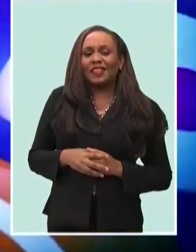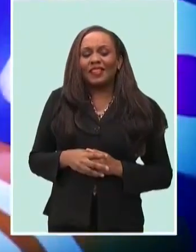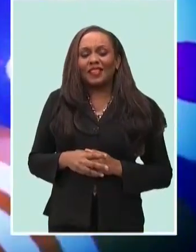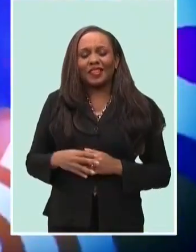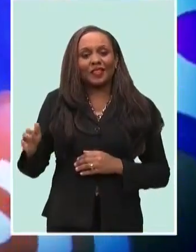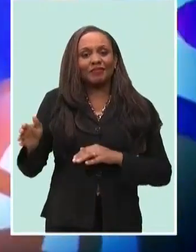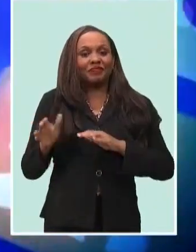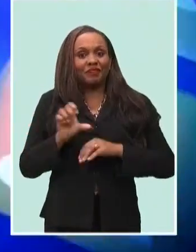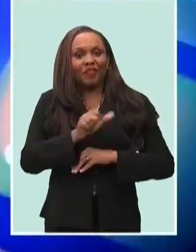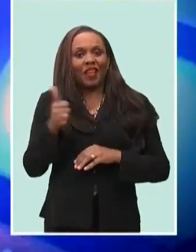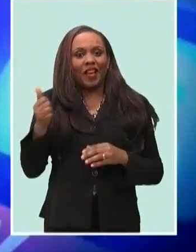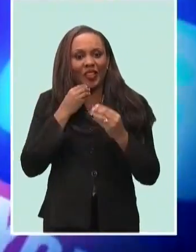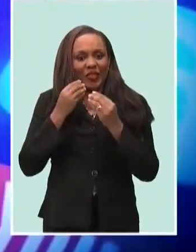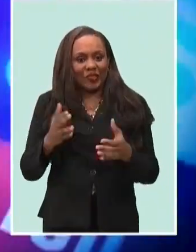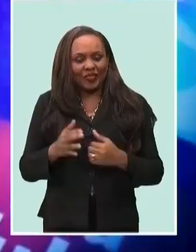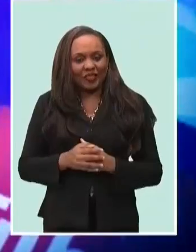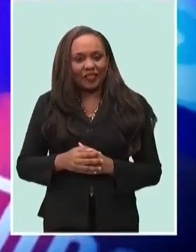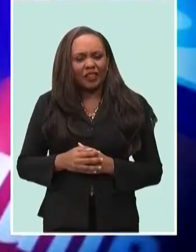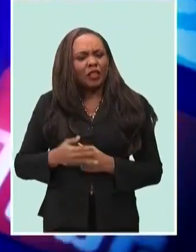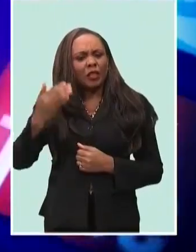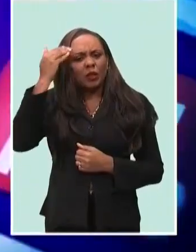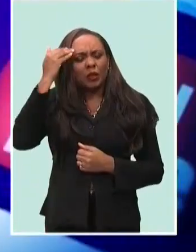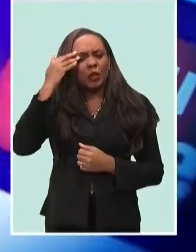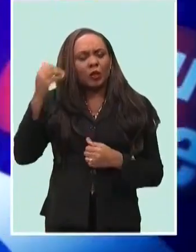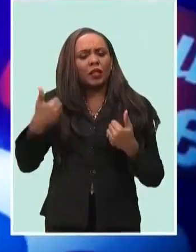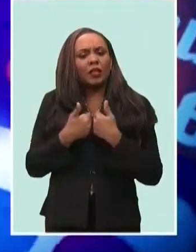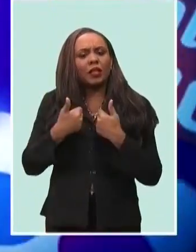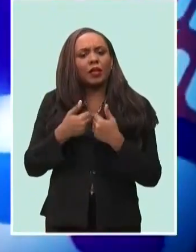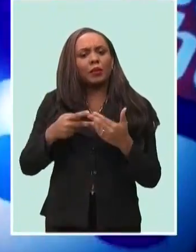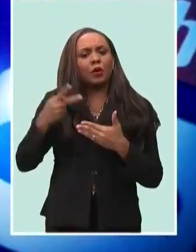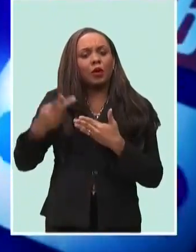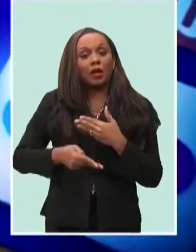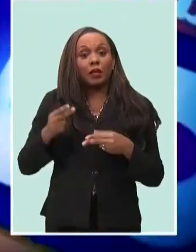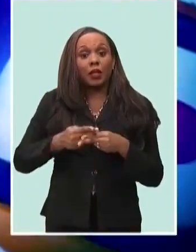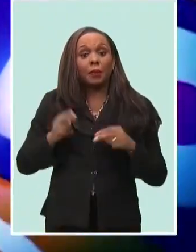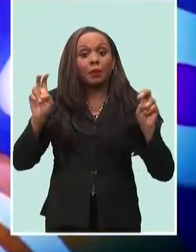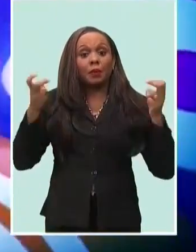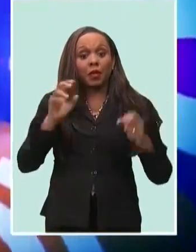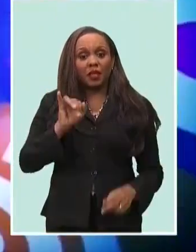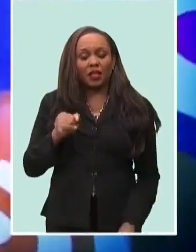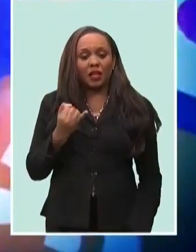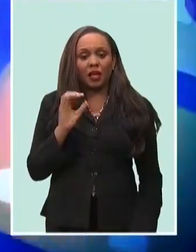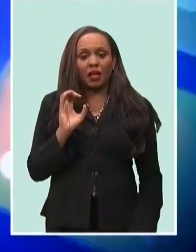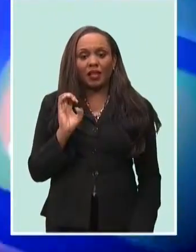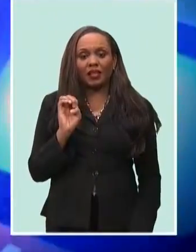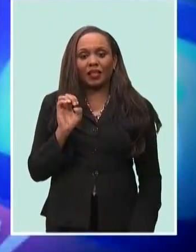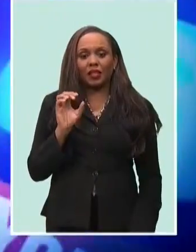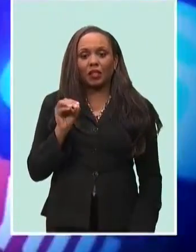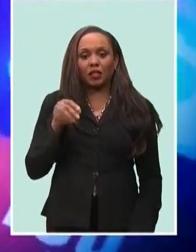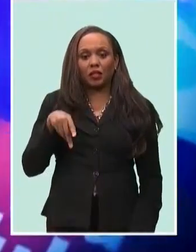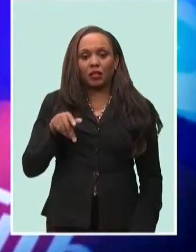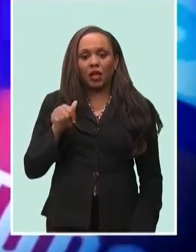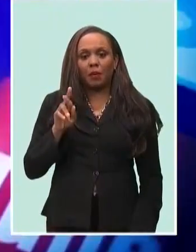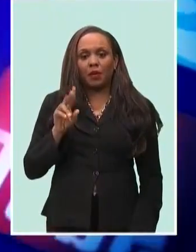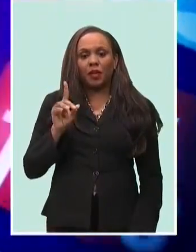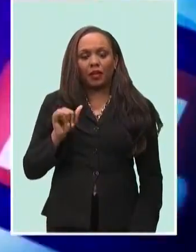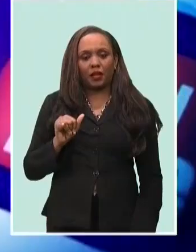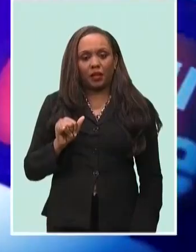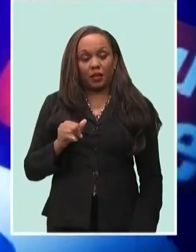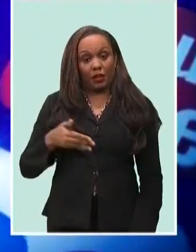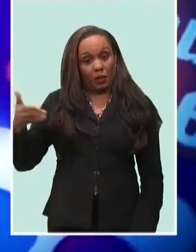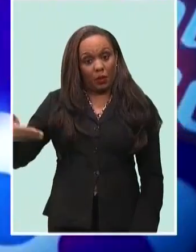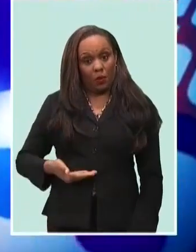In other news now, fans of the popular game show Jeopardy were surprised to hear the news earlier this week that host Alice Trebek was